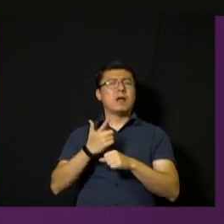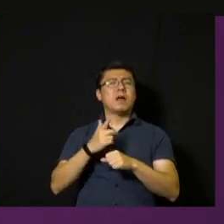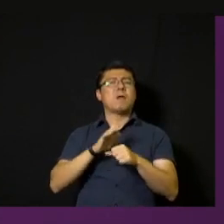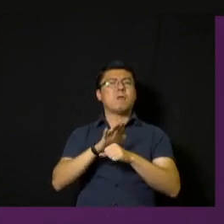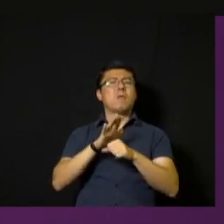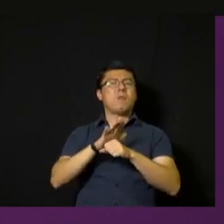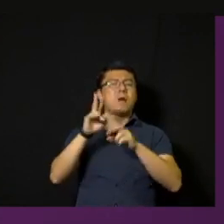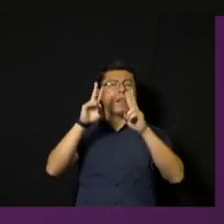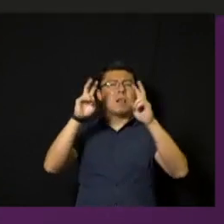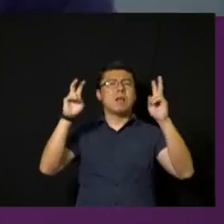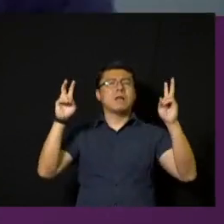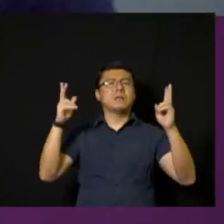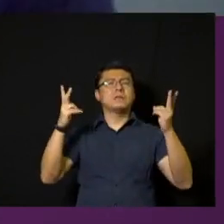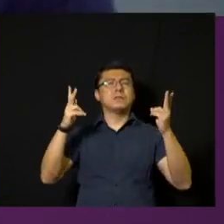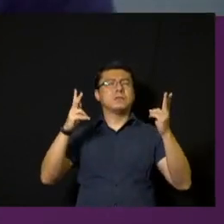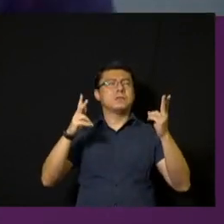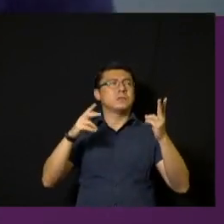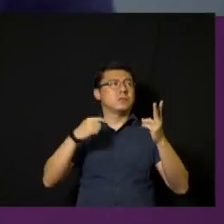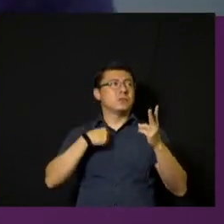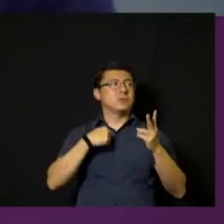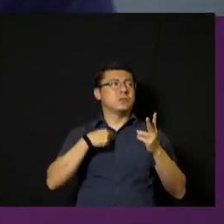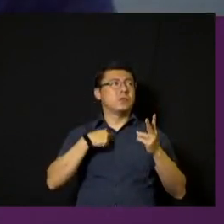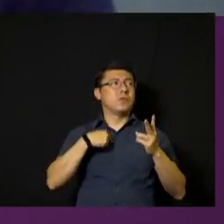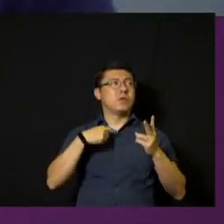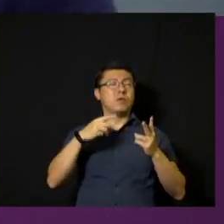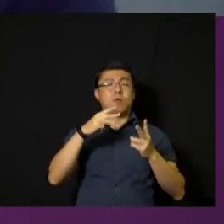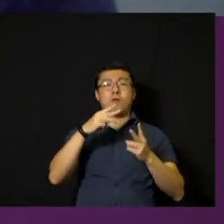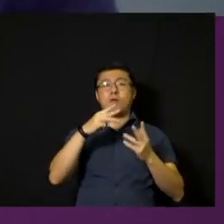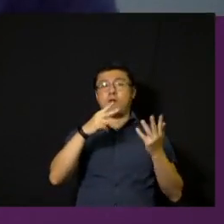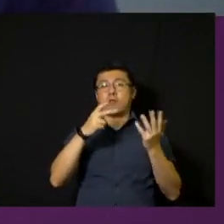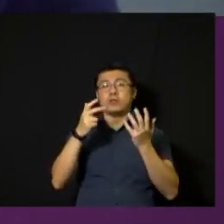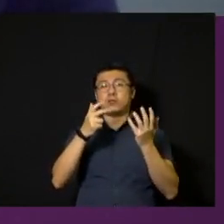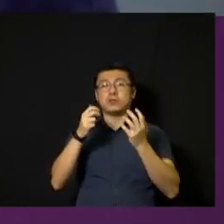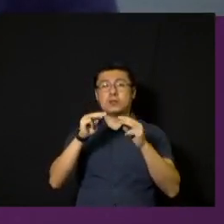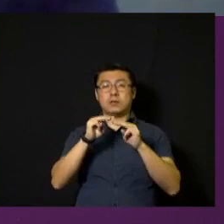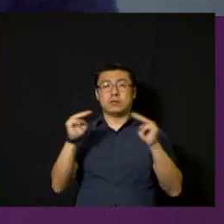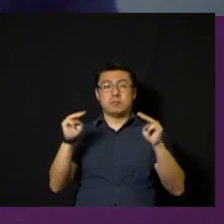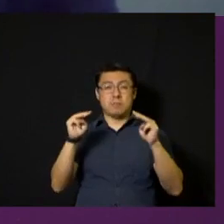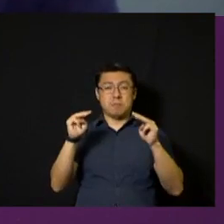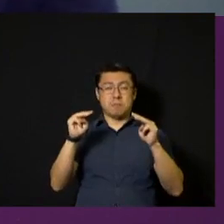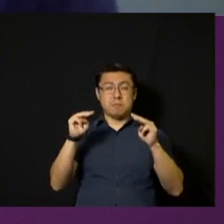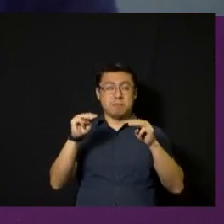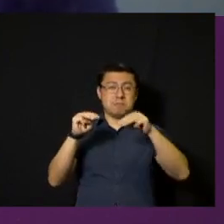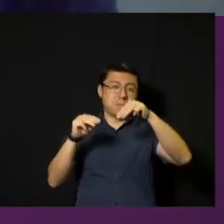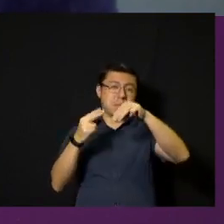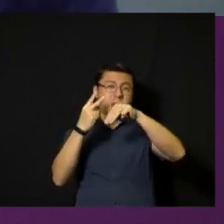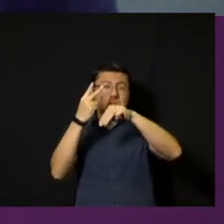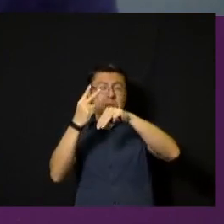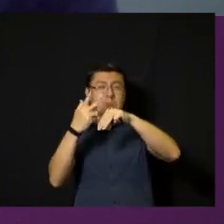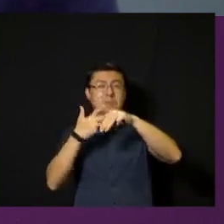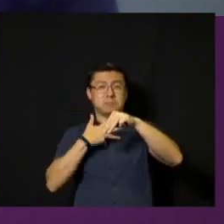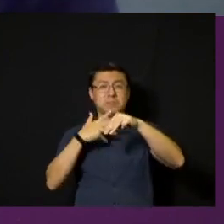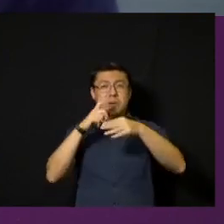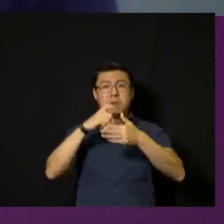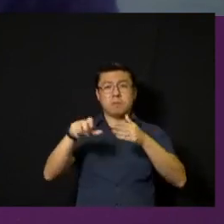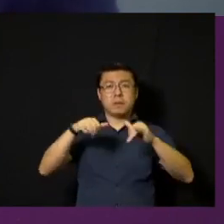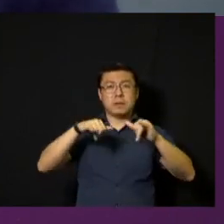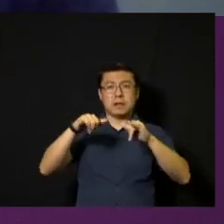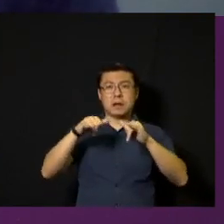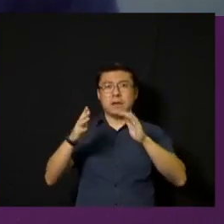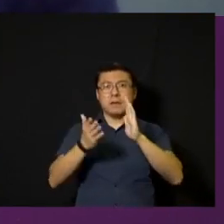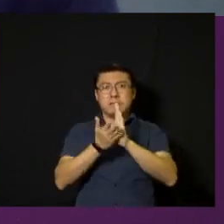My dream is complete my house. I'm building an 800 square meters